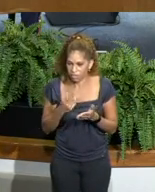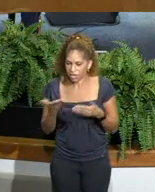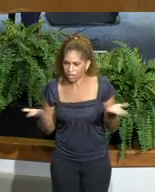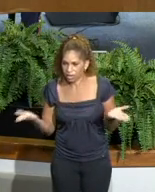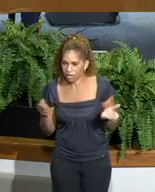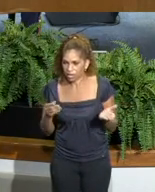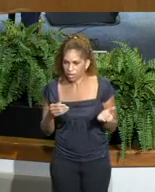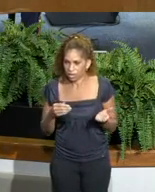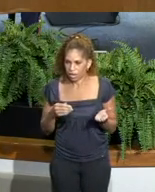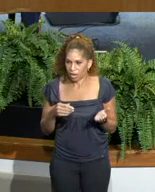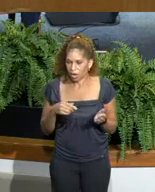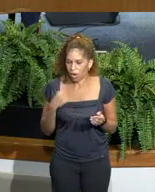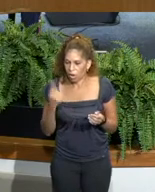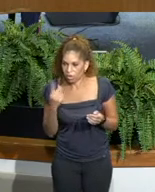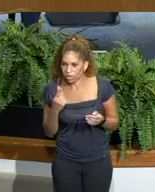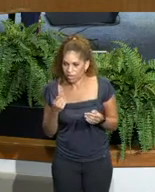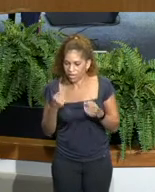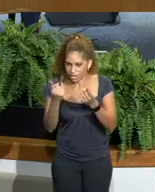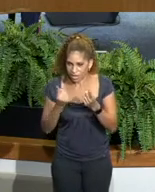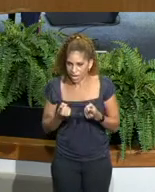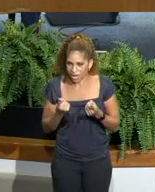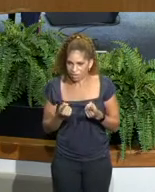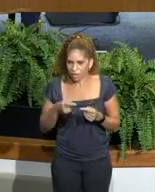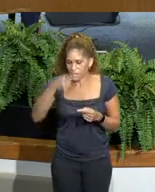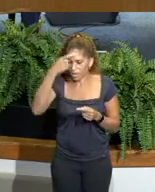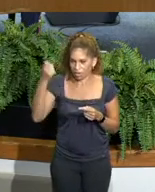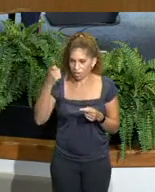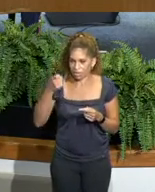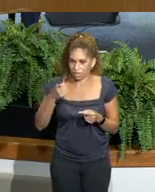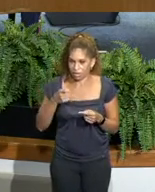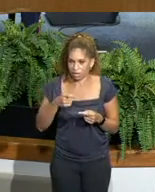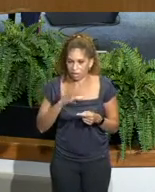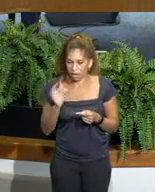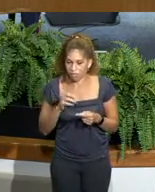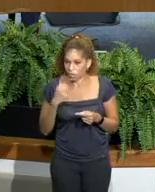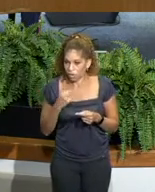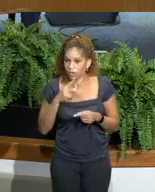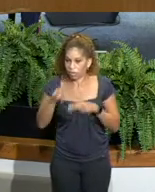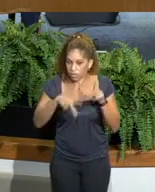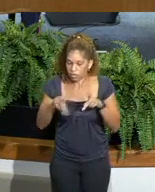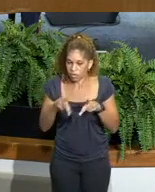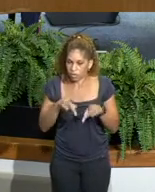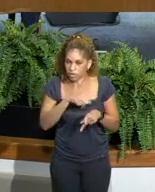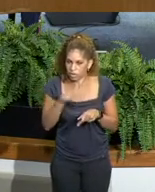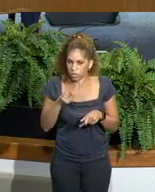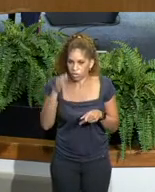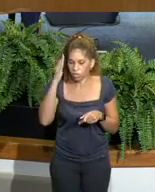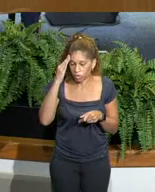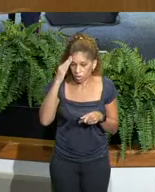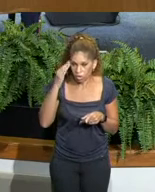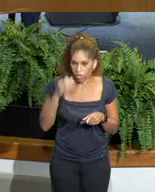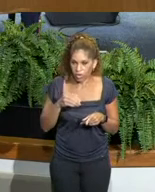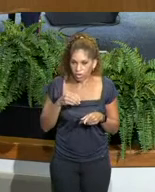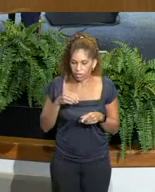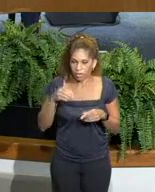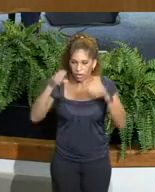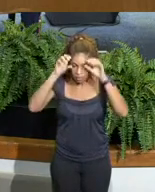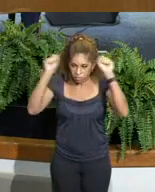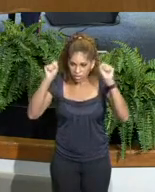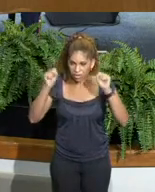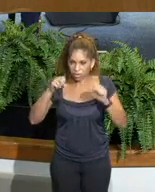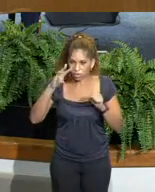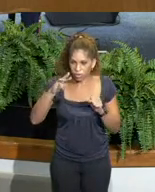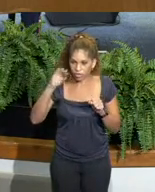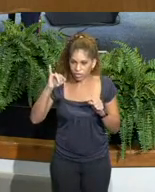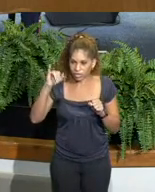came along because of a particular personality. You do know that Woodrow Wilson played Birth of a Nation in the